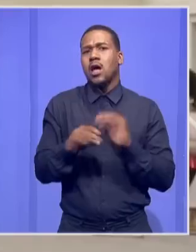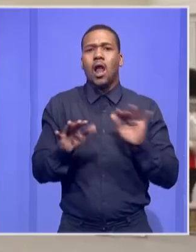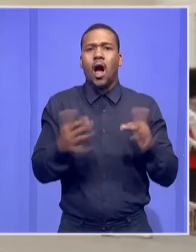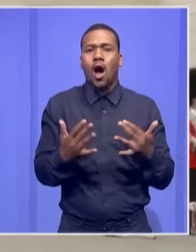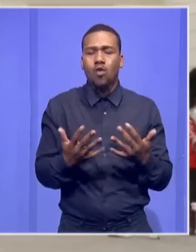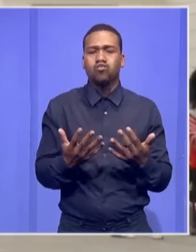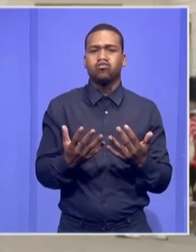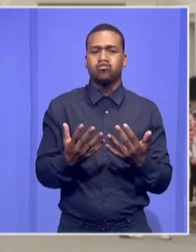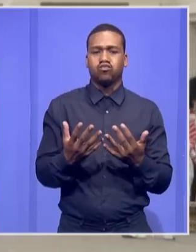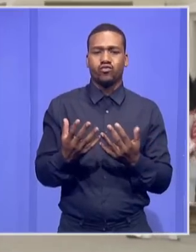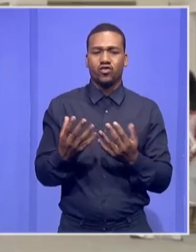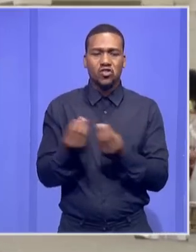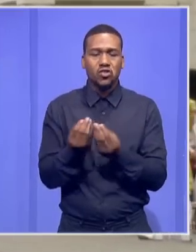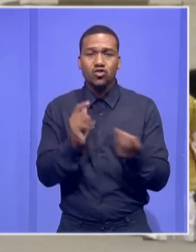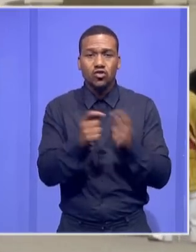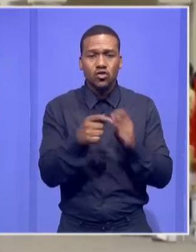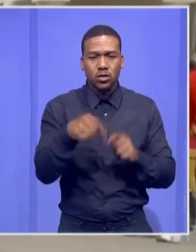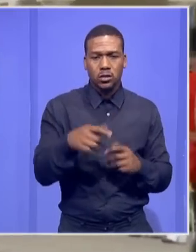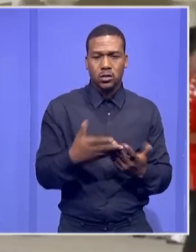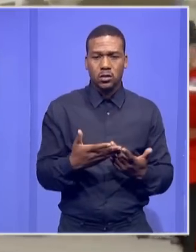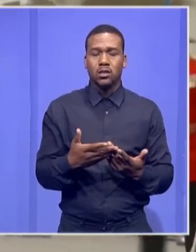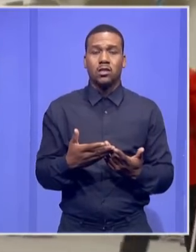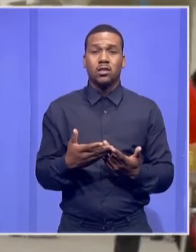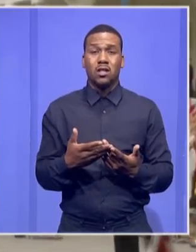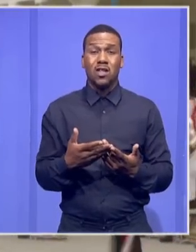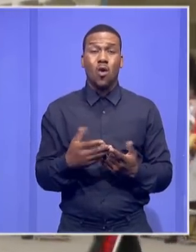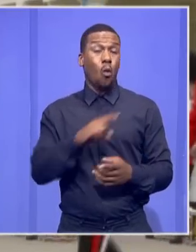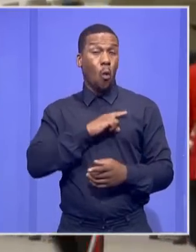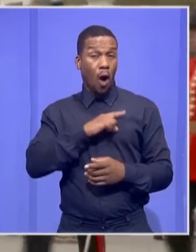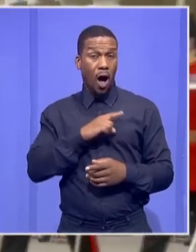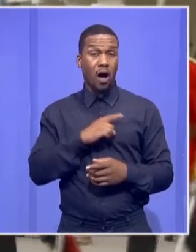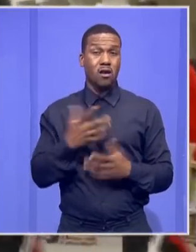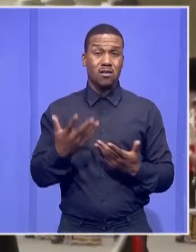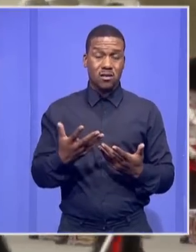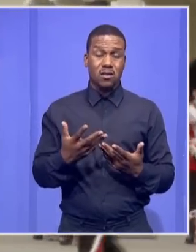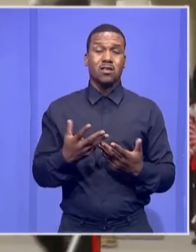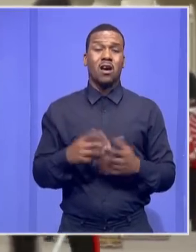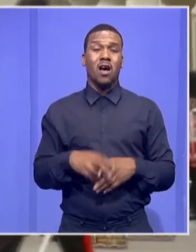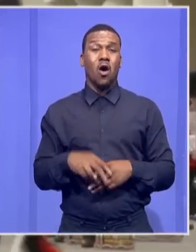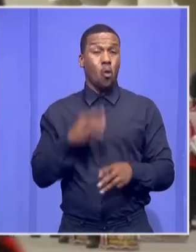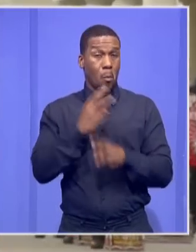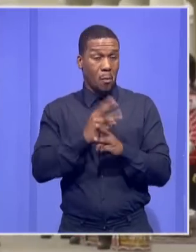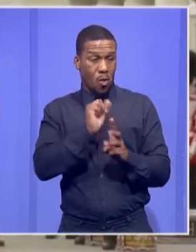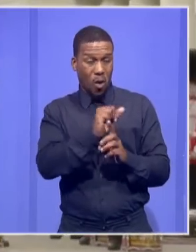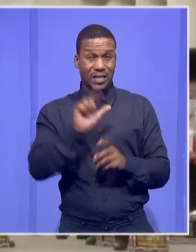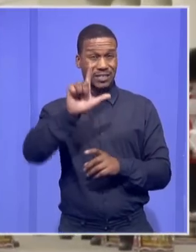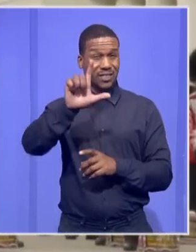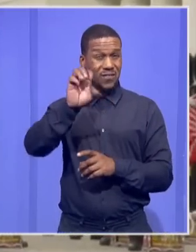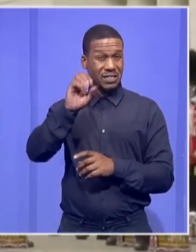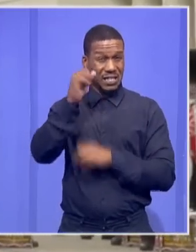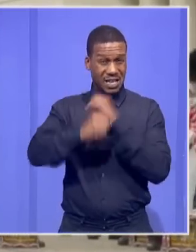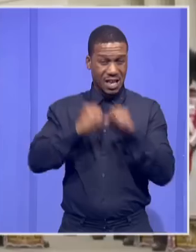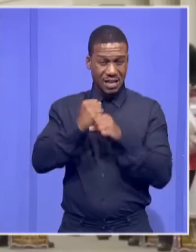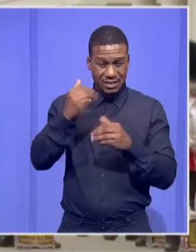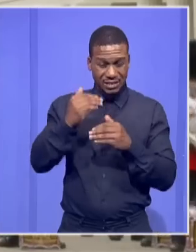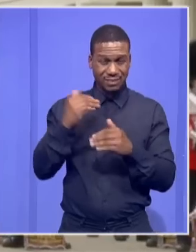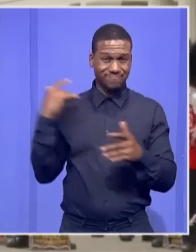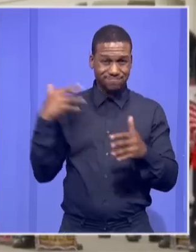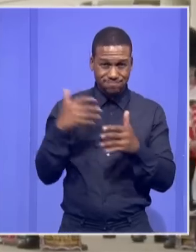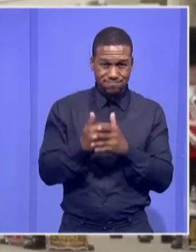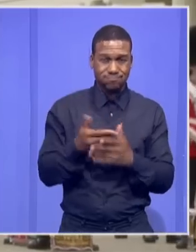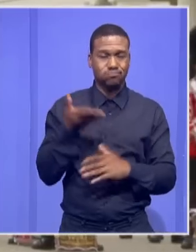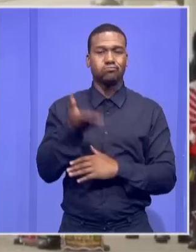William's grandmother, Queen Elizabeth II, was on the throne for over 70 years. So there is a very difficult conversation as to